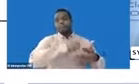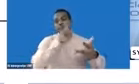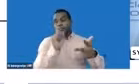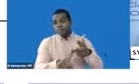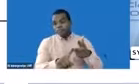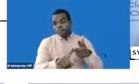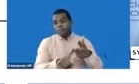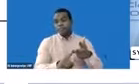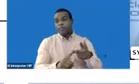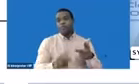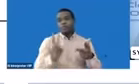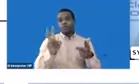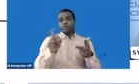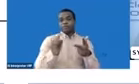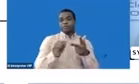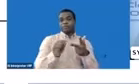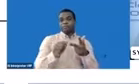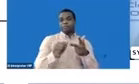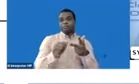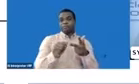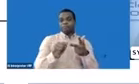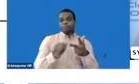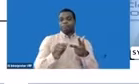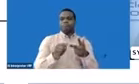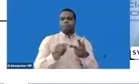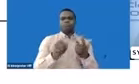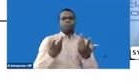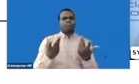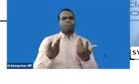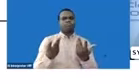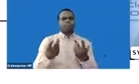after you've sent your feedback.